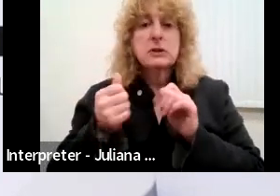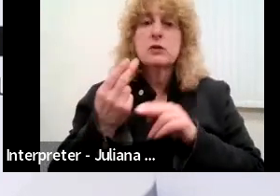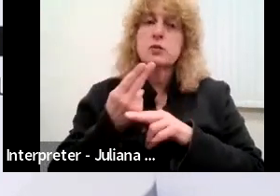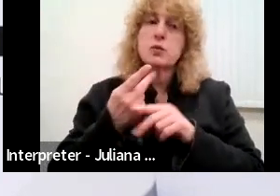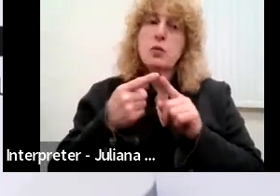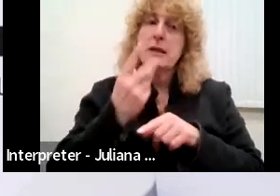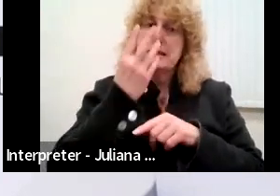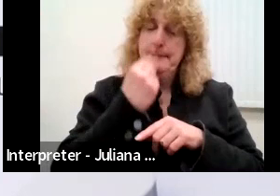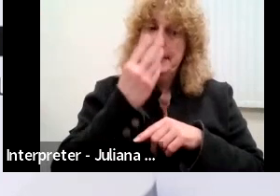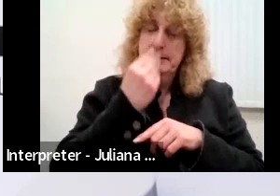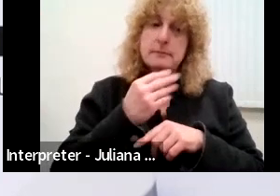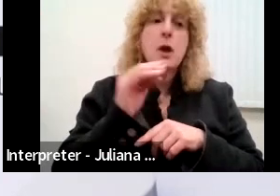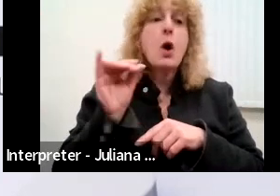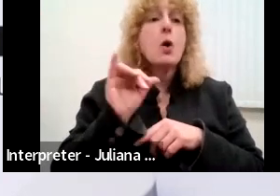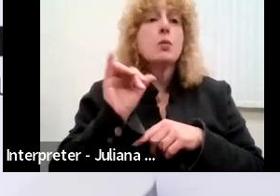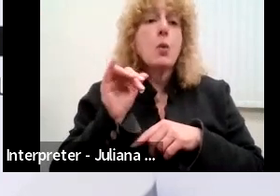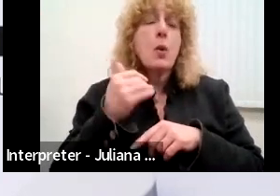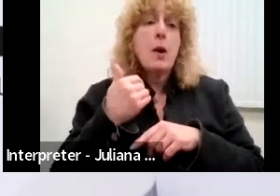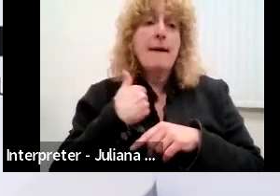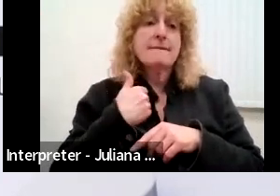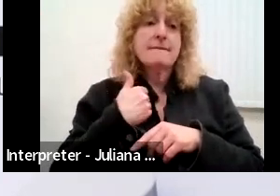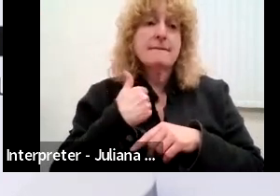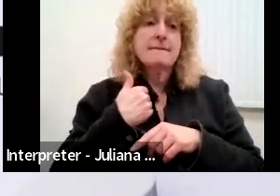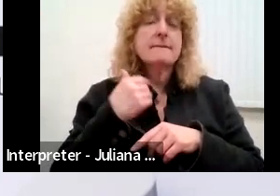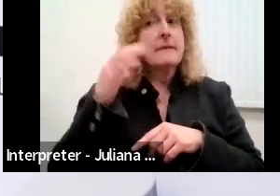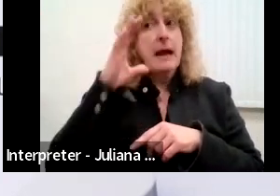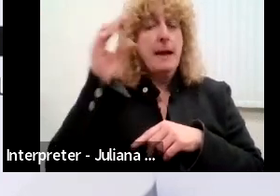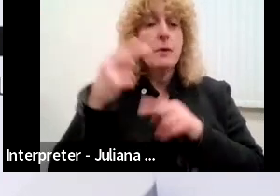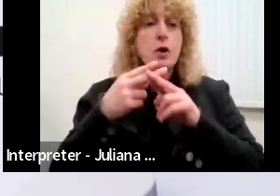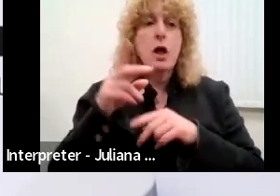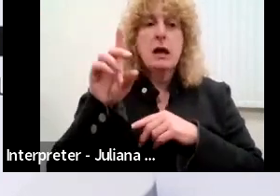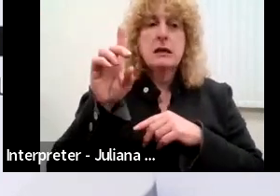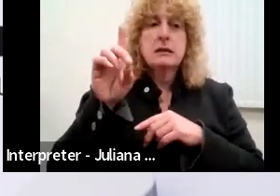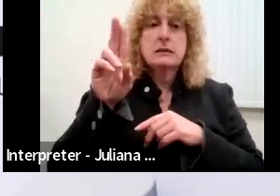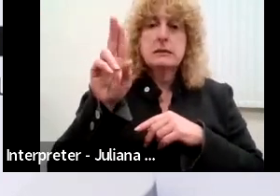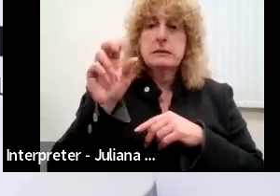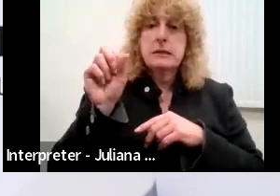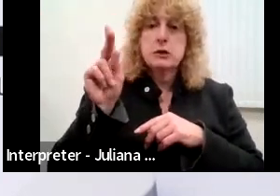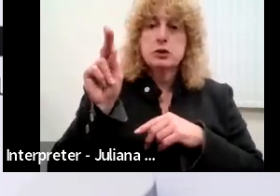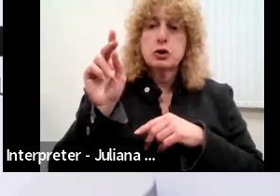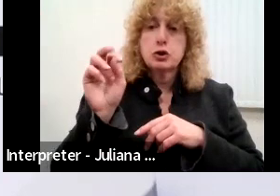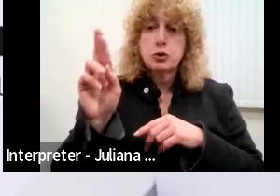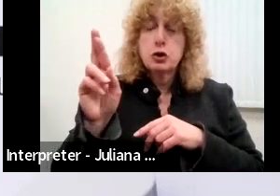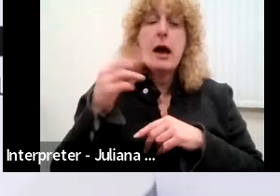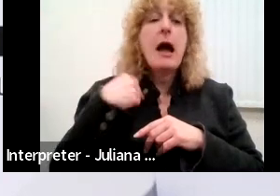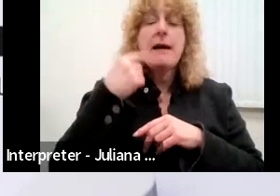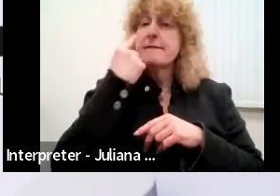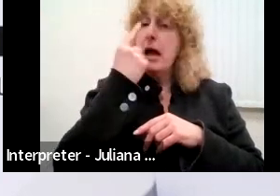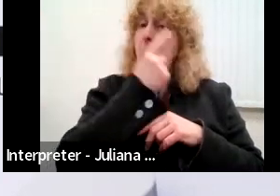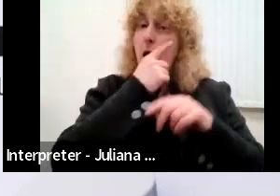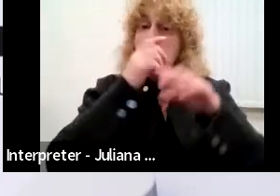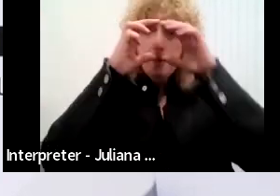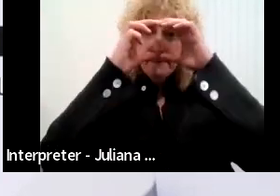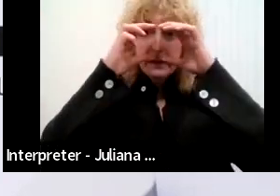while sleeping. And then they also, their company is called Dusker. They also have an eye mask available now that